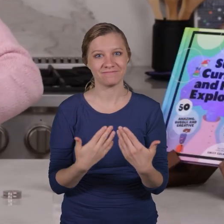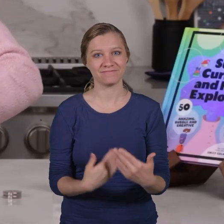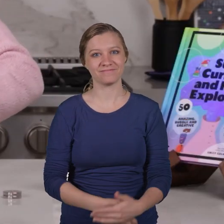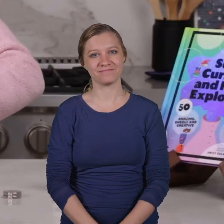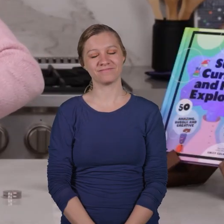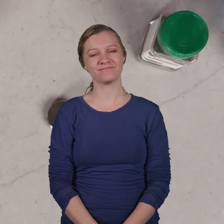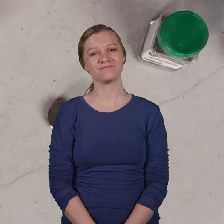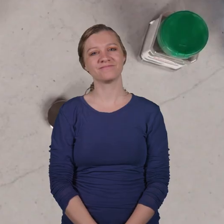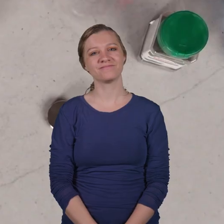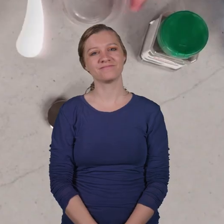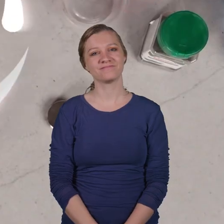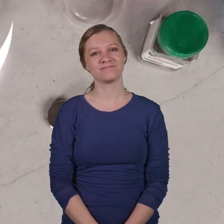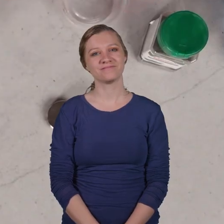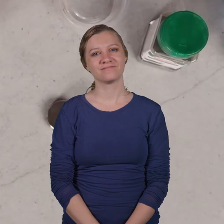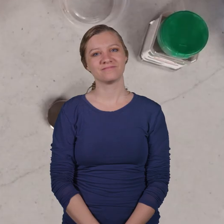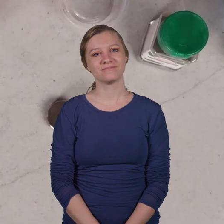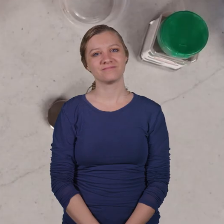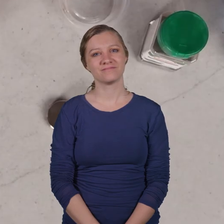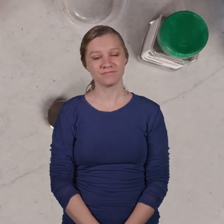quickly.